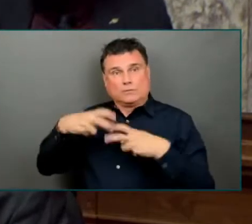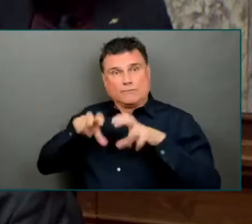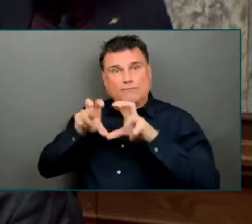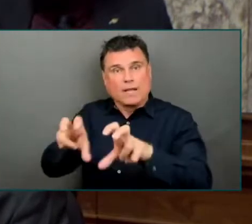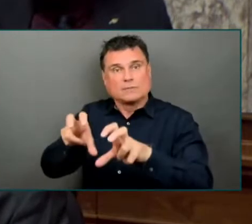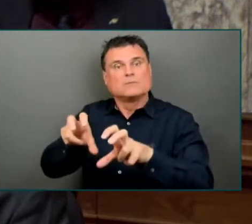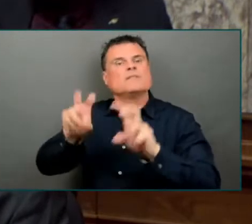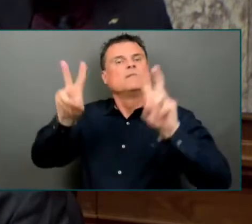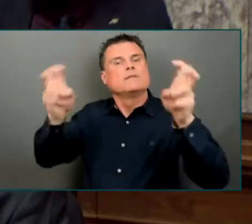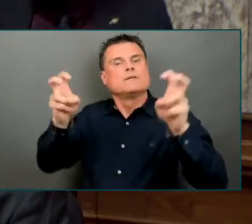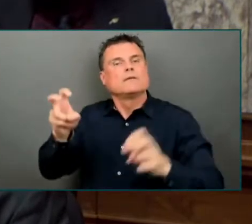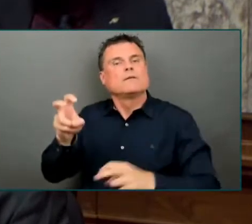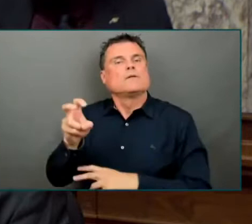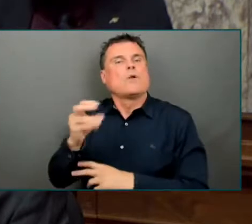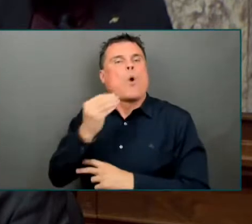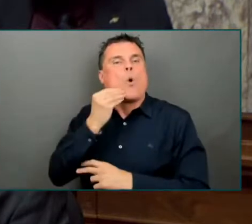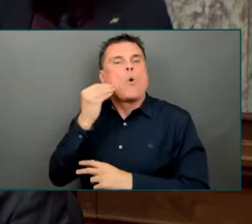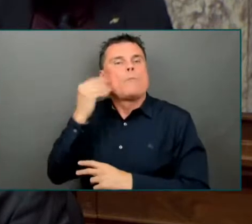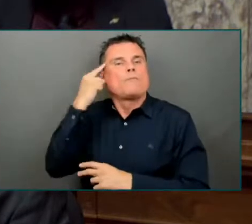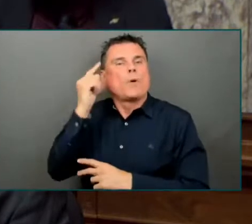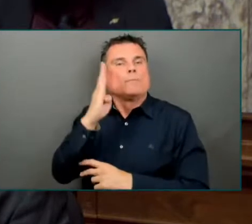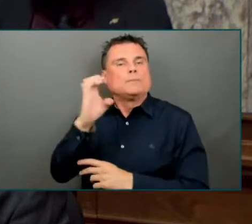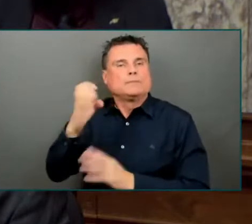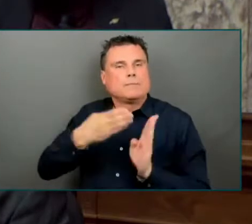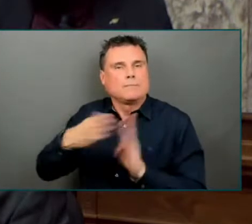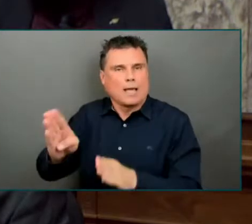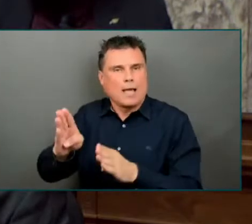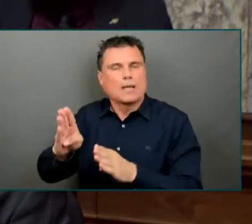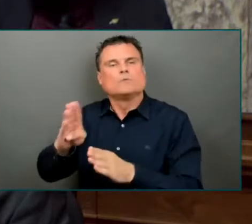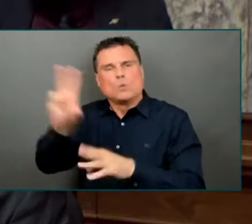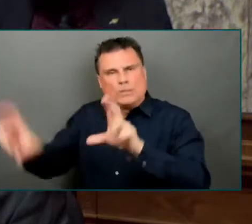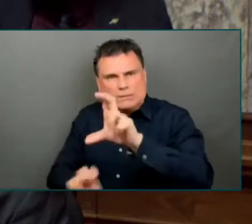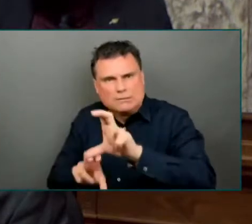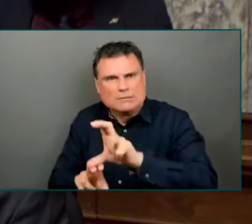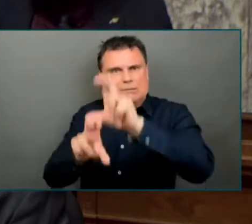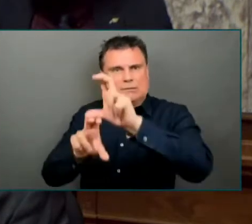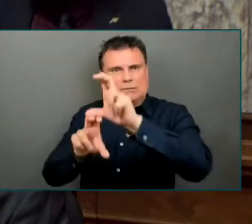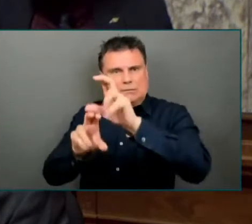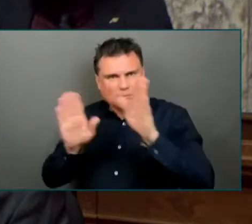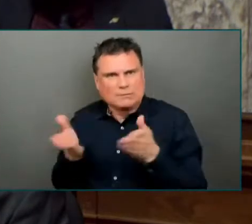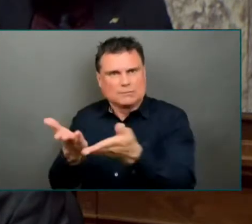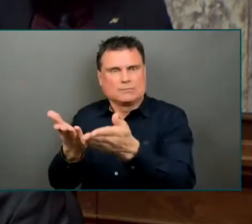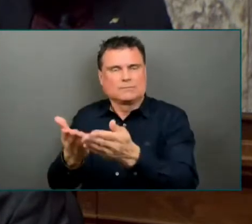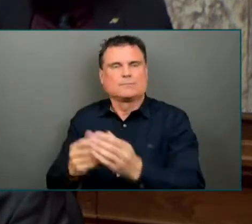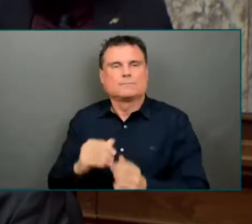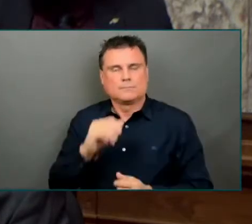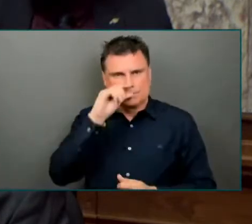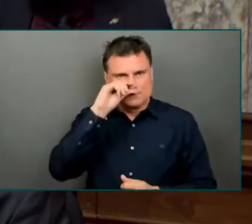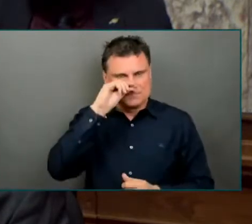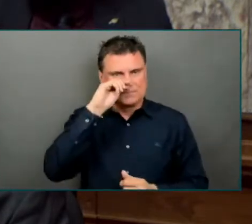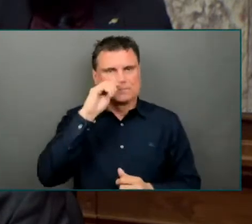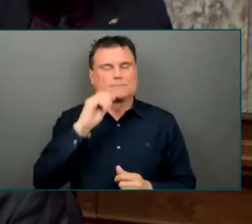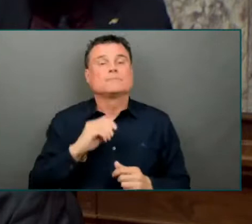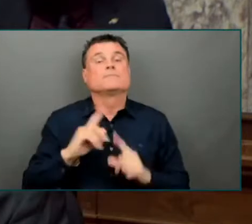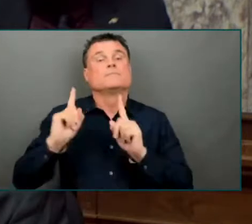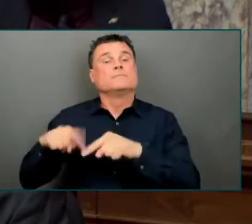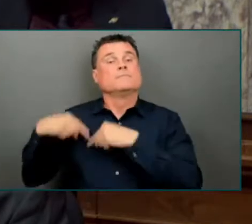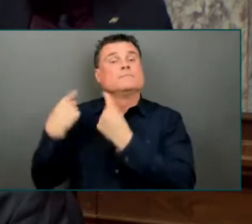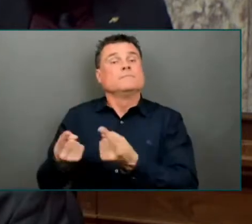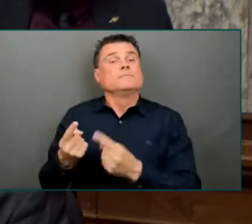stronger on the other side. Last March and April saw schools and some childcare centres temporarily close their